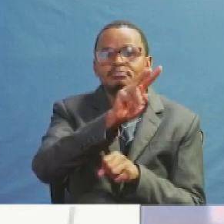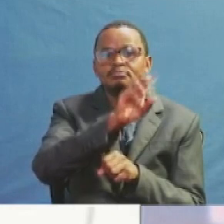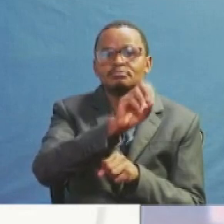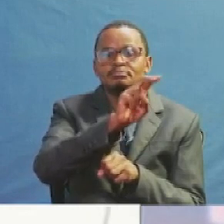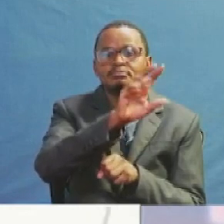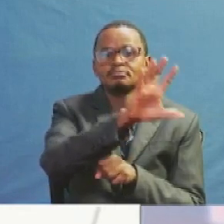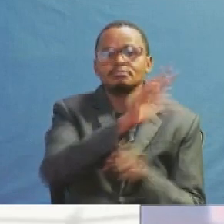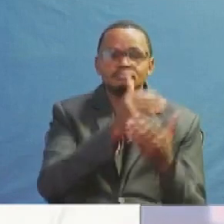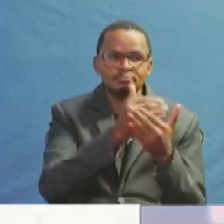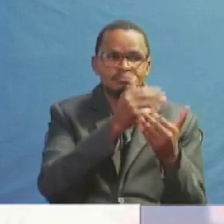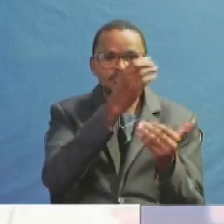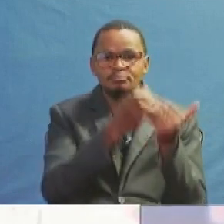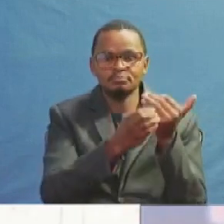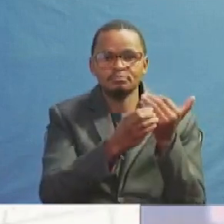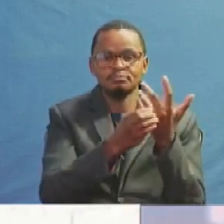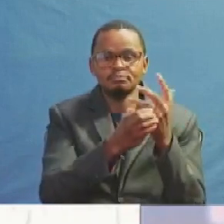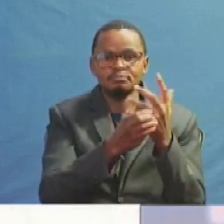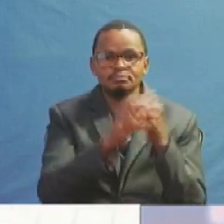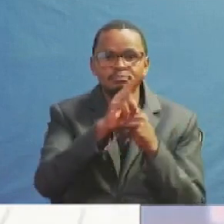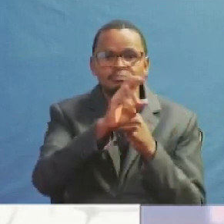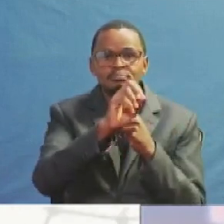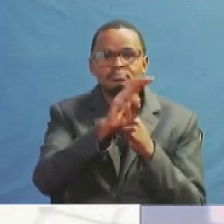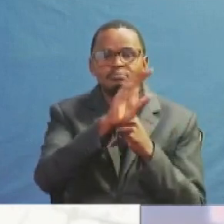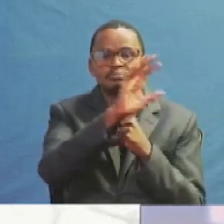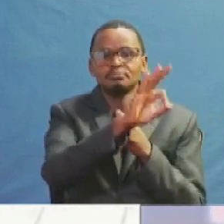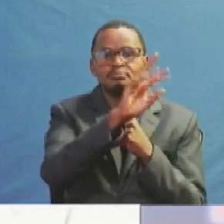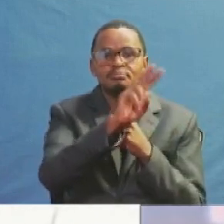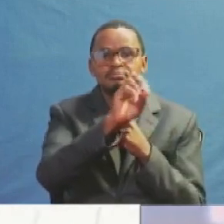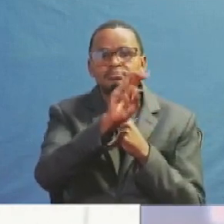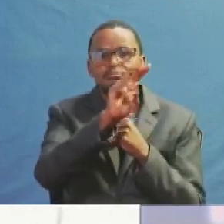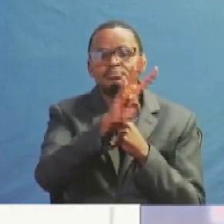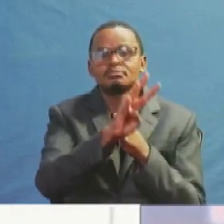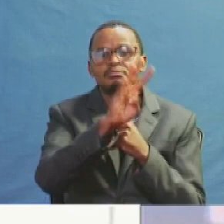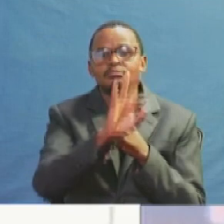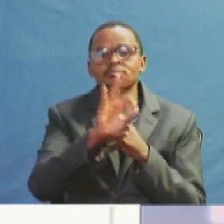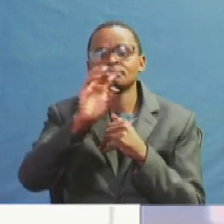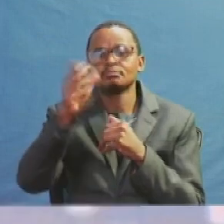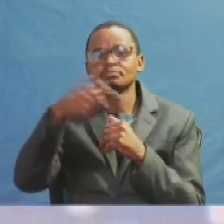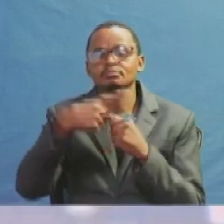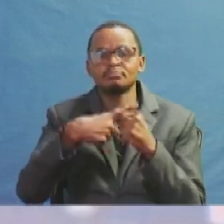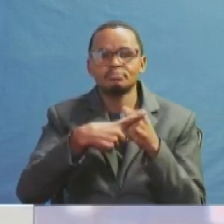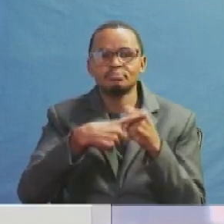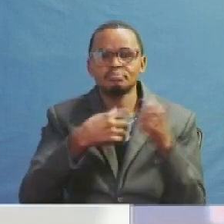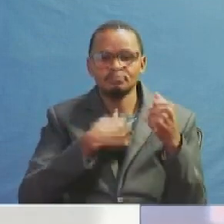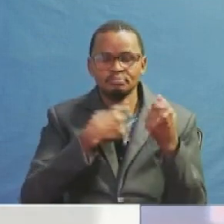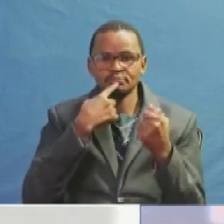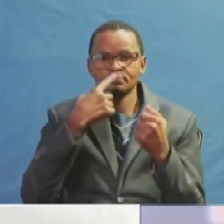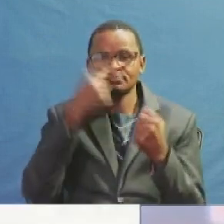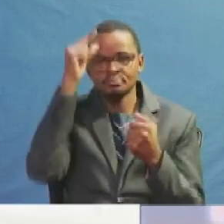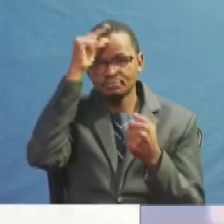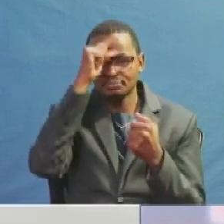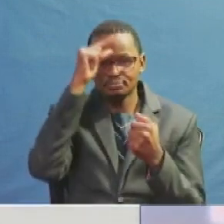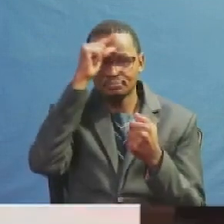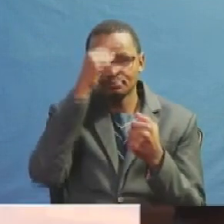budget, before the end of actually the 2023-2024 budget on 30th June. Governor Waiguru has stated that the